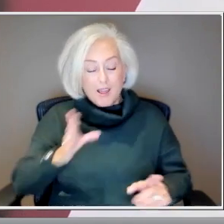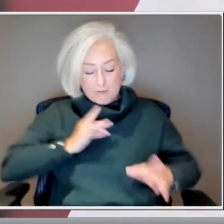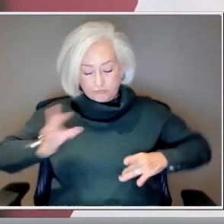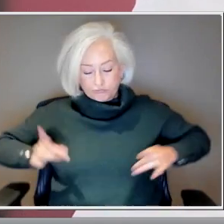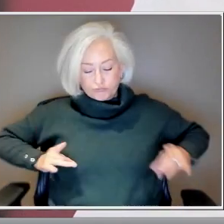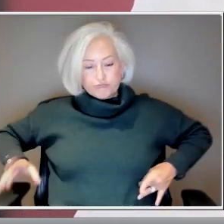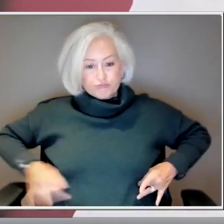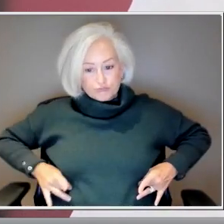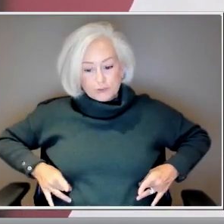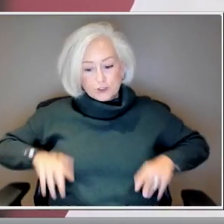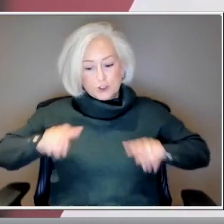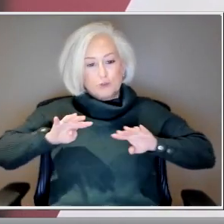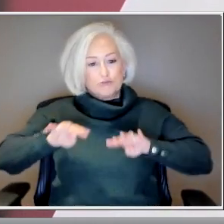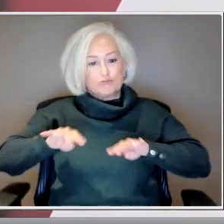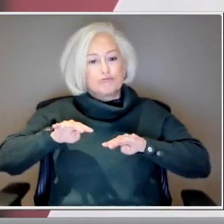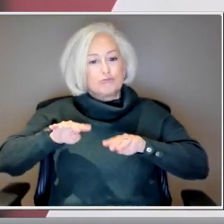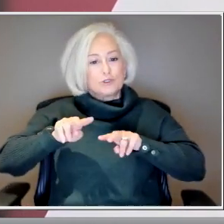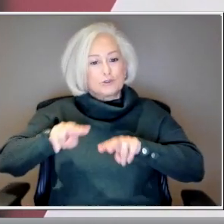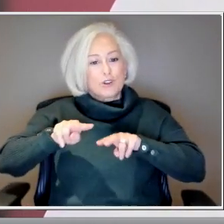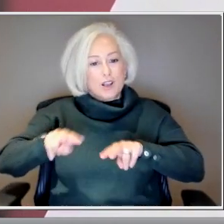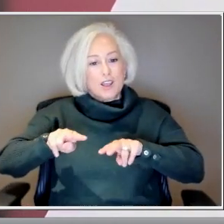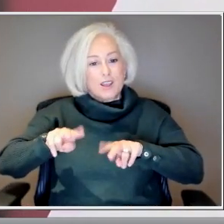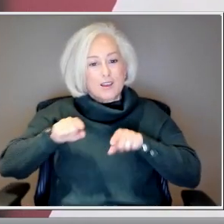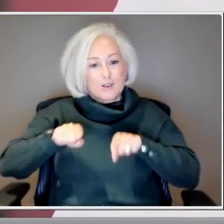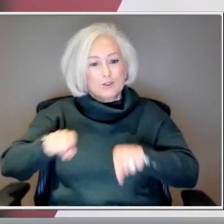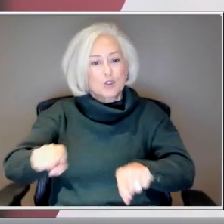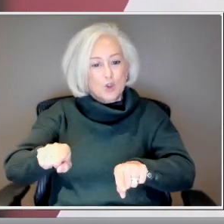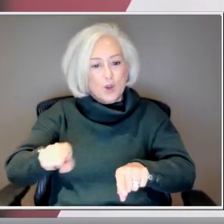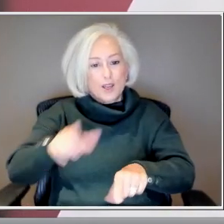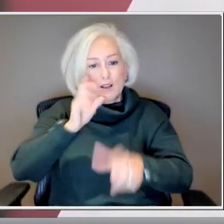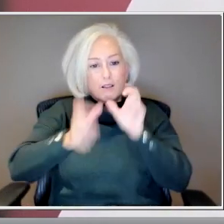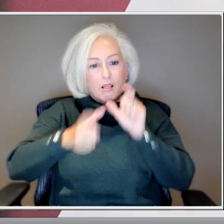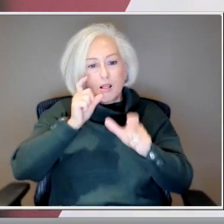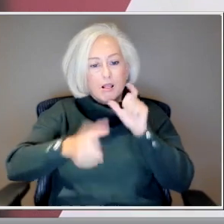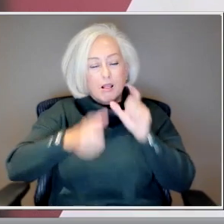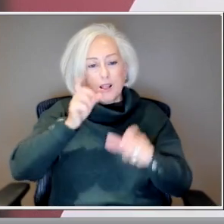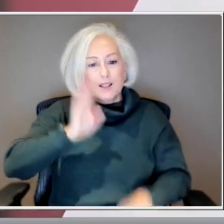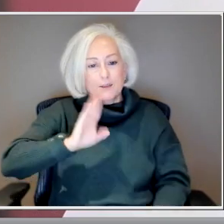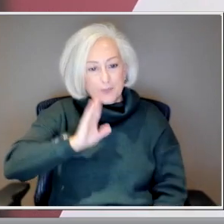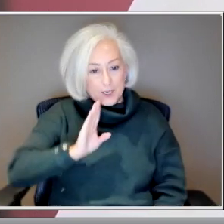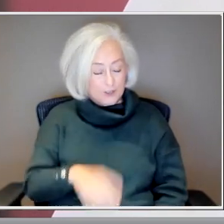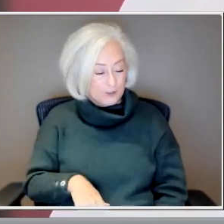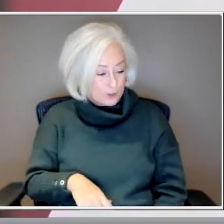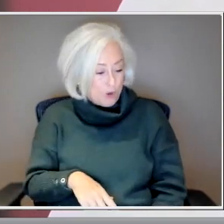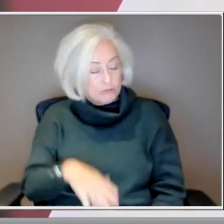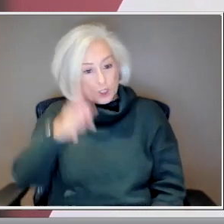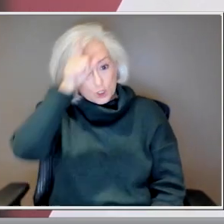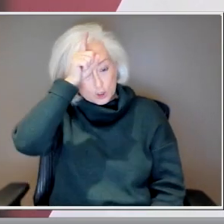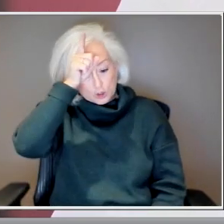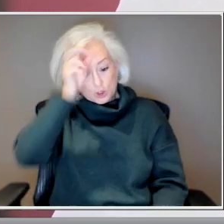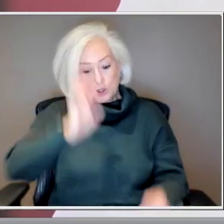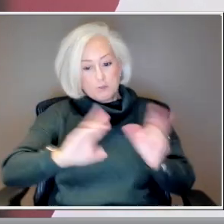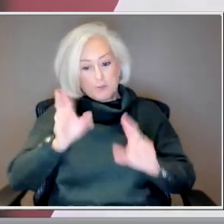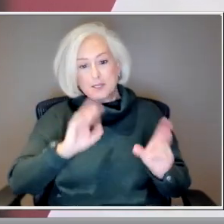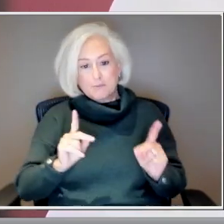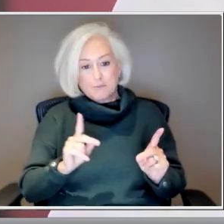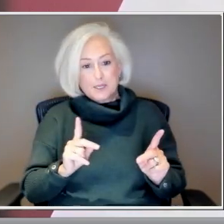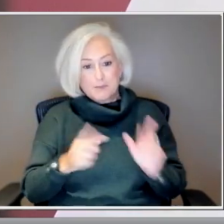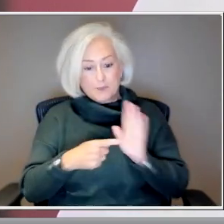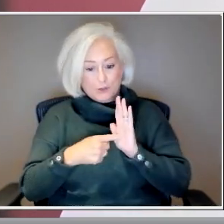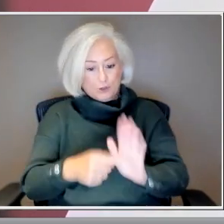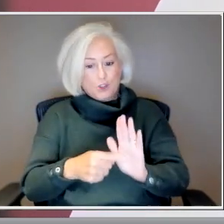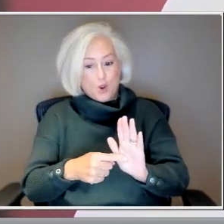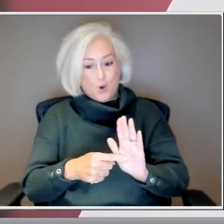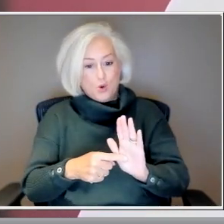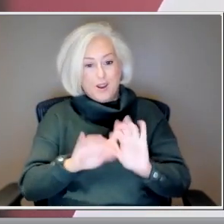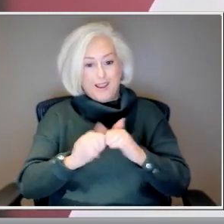of the study, and they kind of retrospectively looked at it. So Germans were putting basically to science how bad is beer for you,